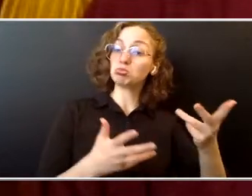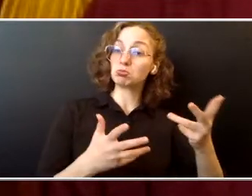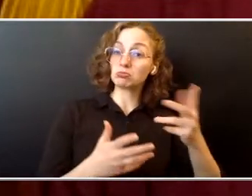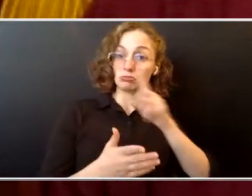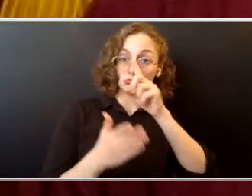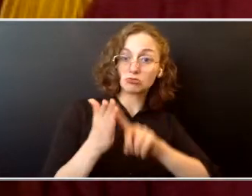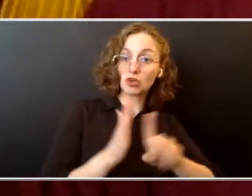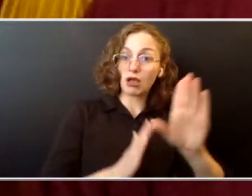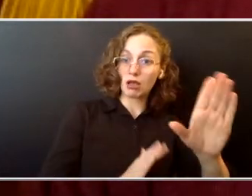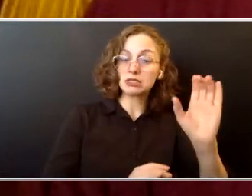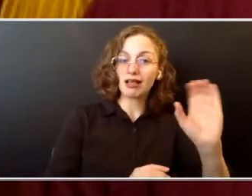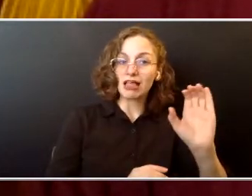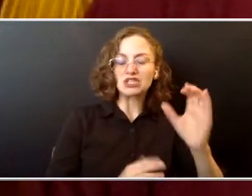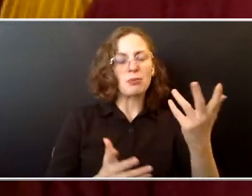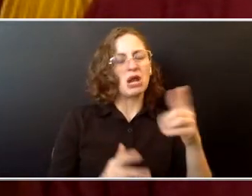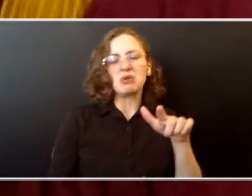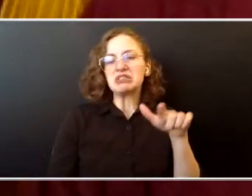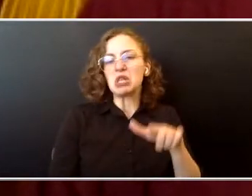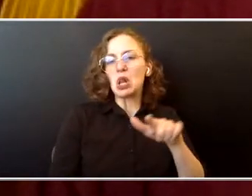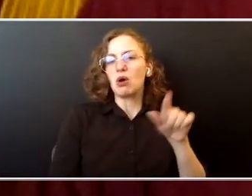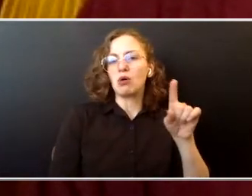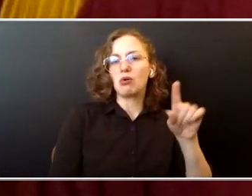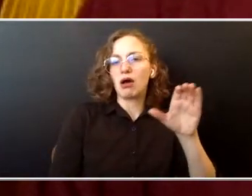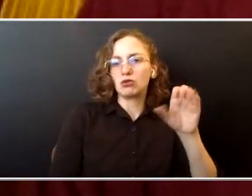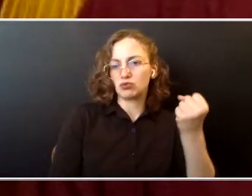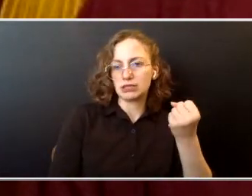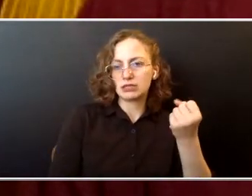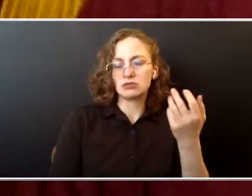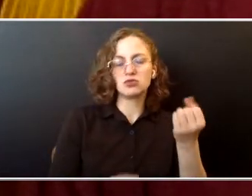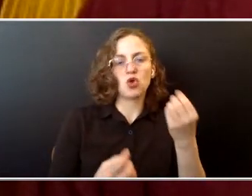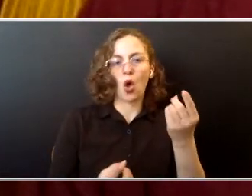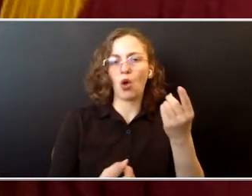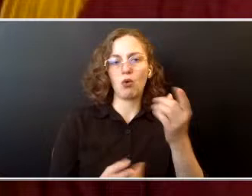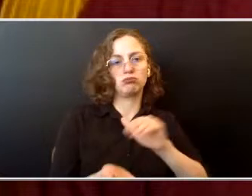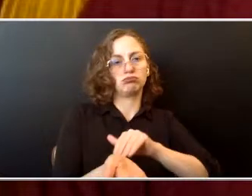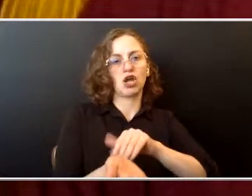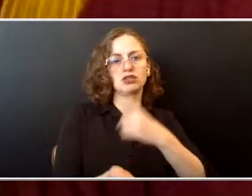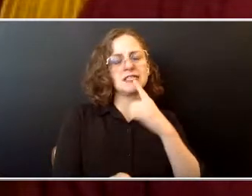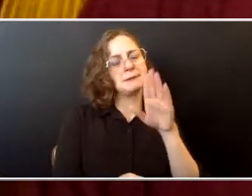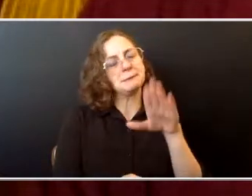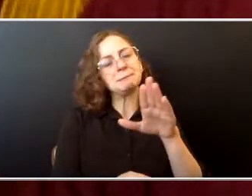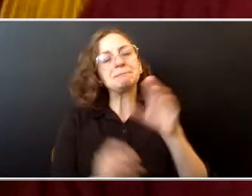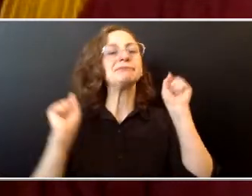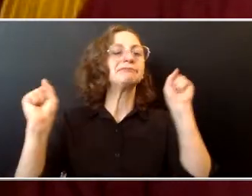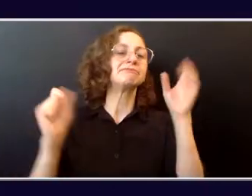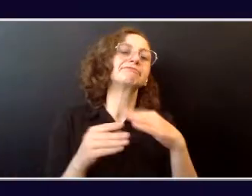exercise more and watch what he eats and all those things to lower it.